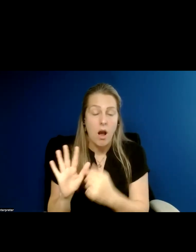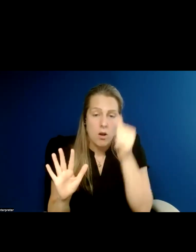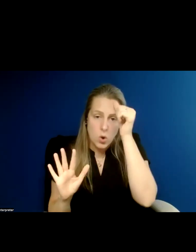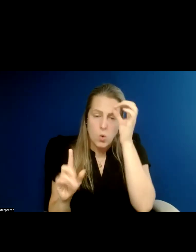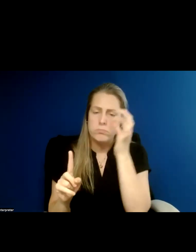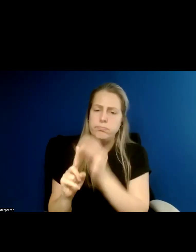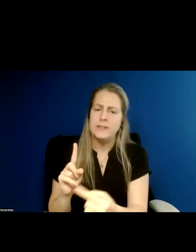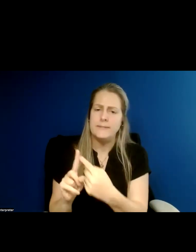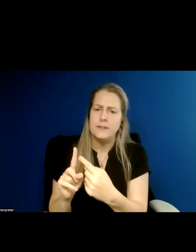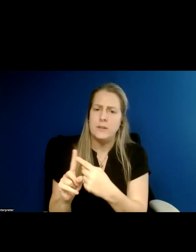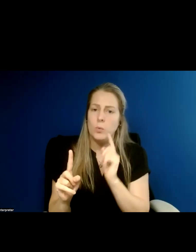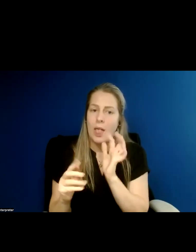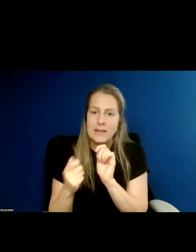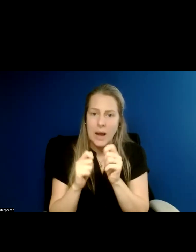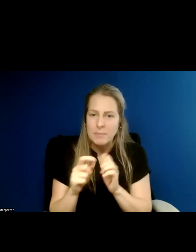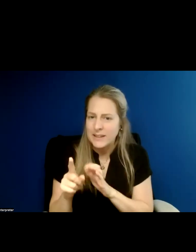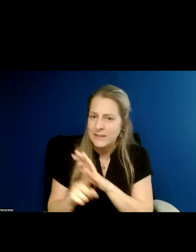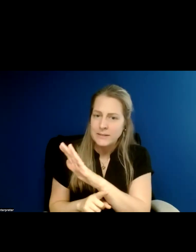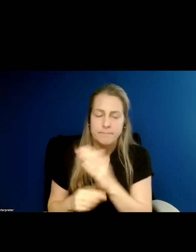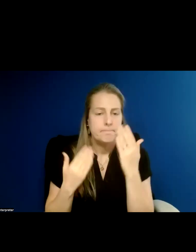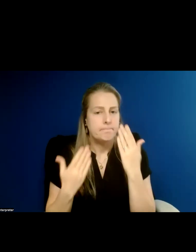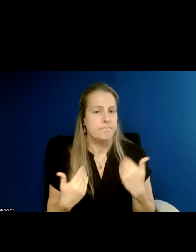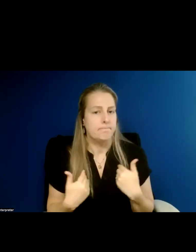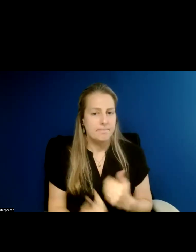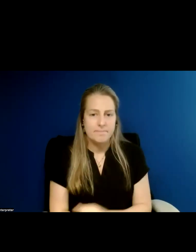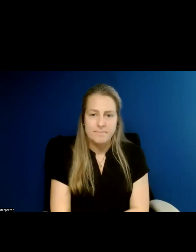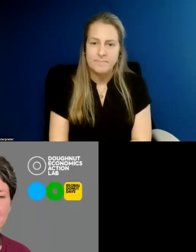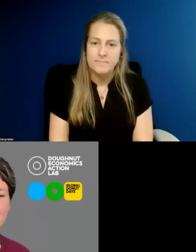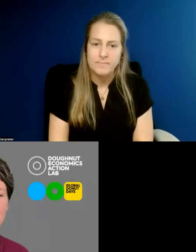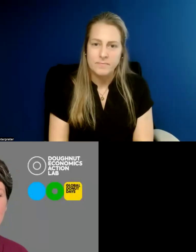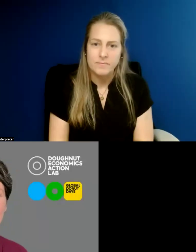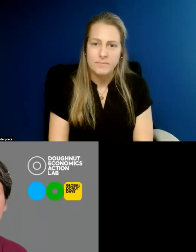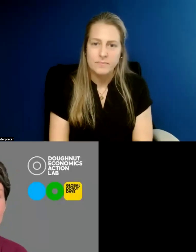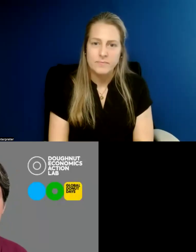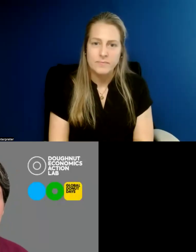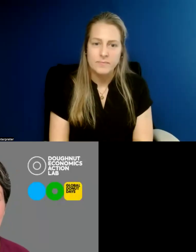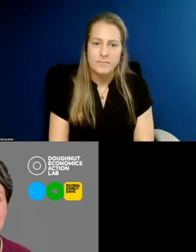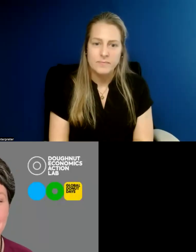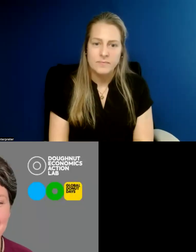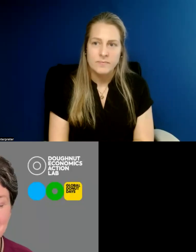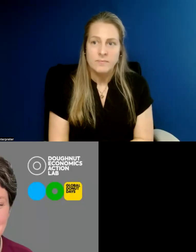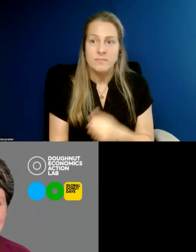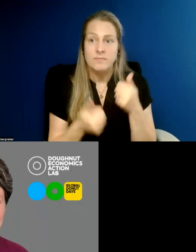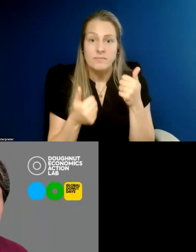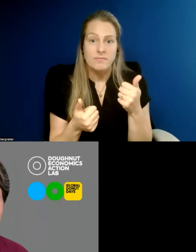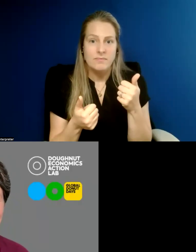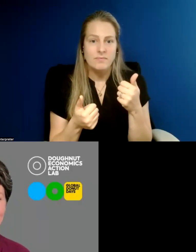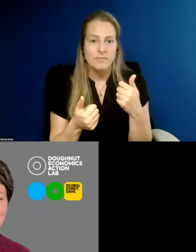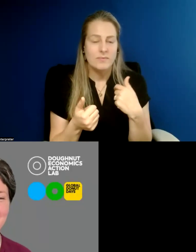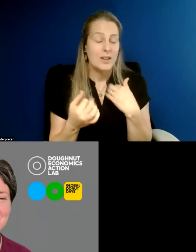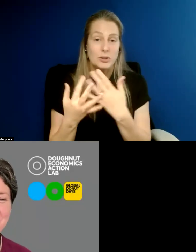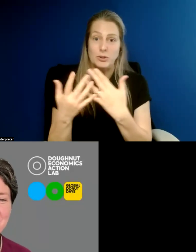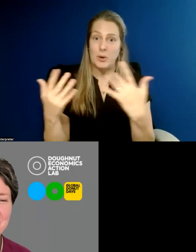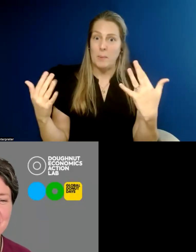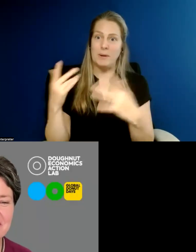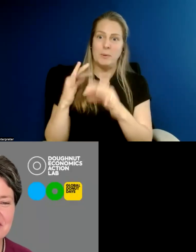years or anything though. Great. Okay, and I'm going to pick up another. There's so many questions coming in.